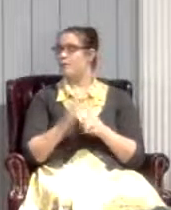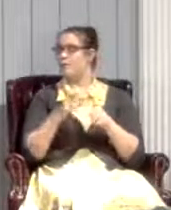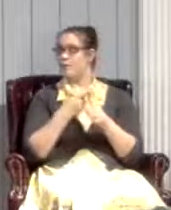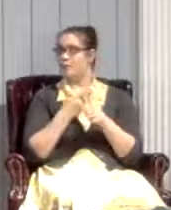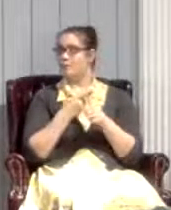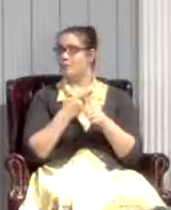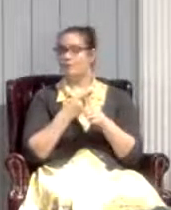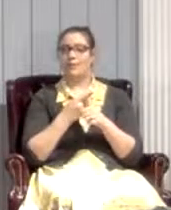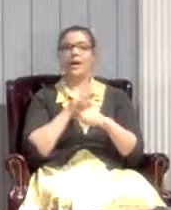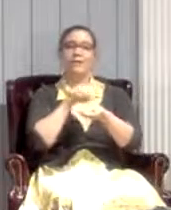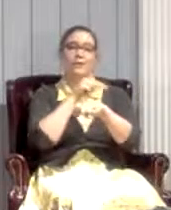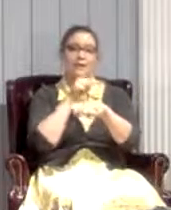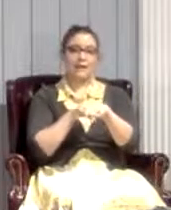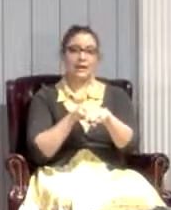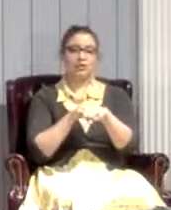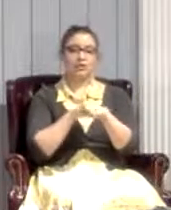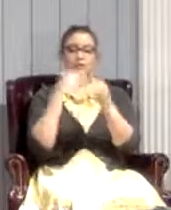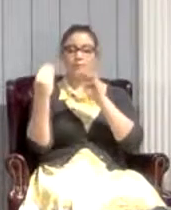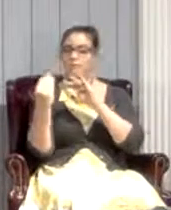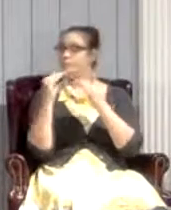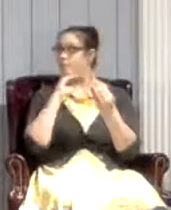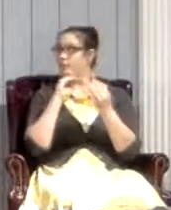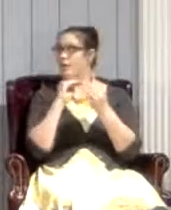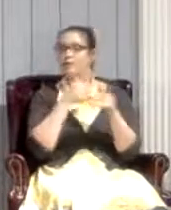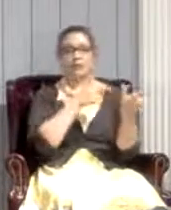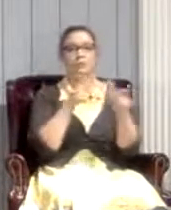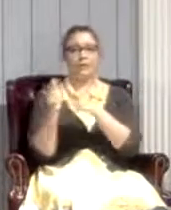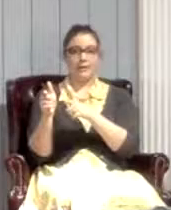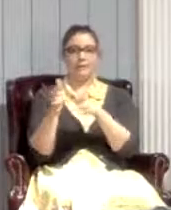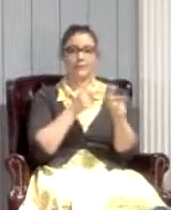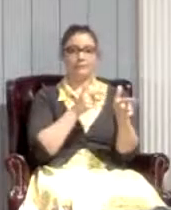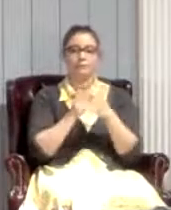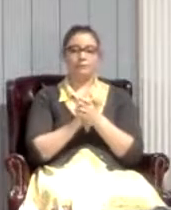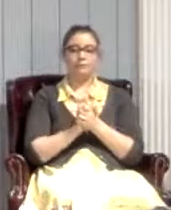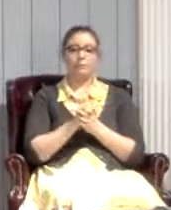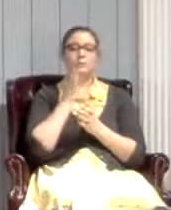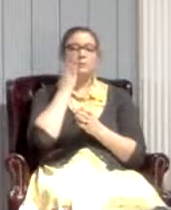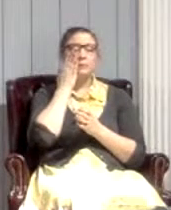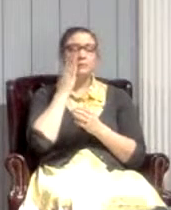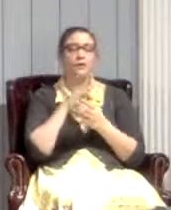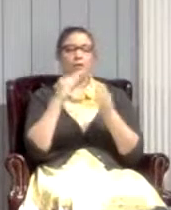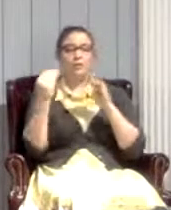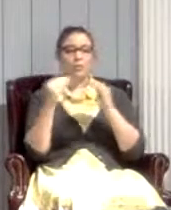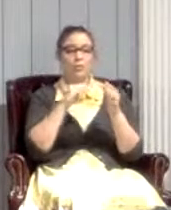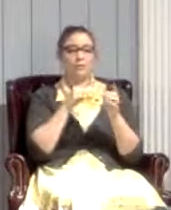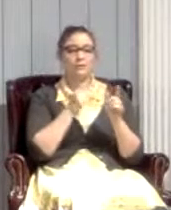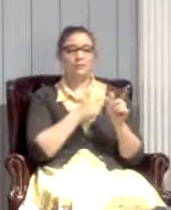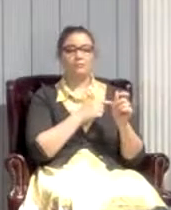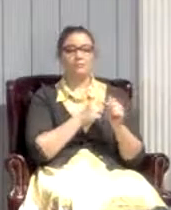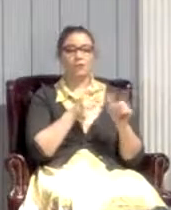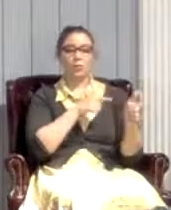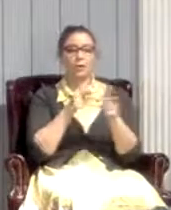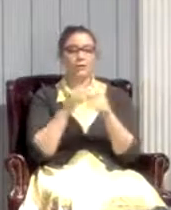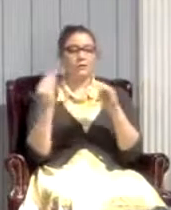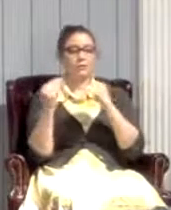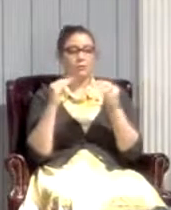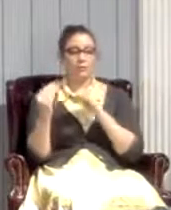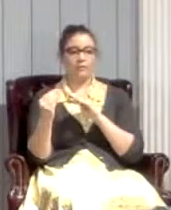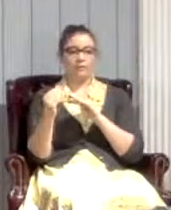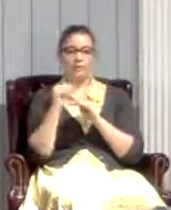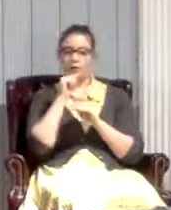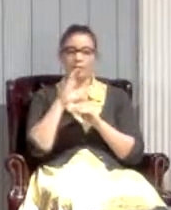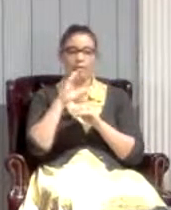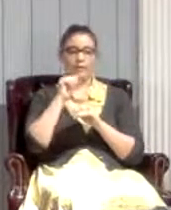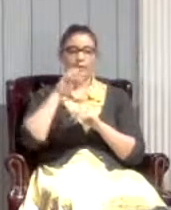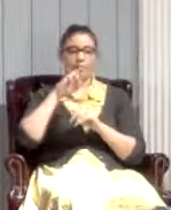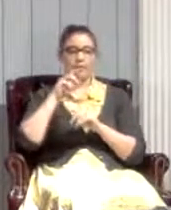the weapons of our warfare. So he says in verse 4, for the weapons of our warfare are not carnal, but mighty through God to the pulling down